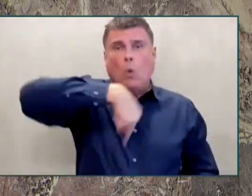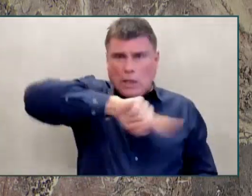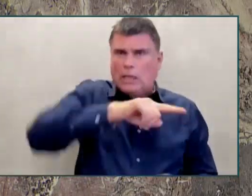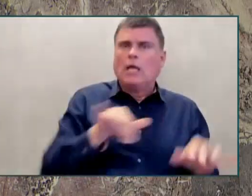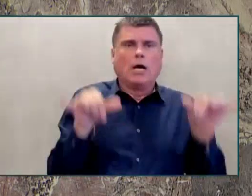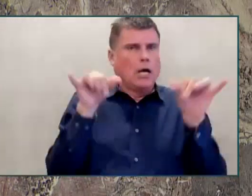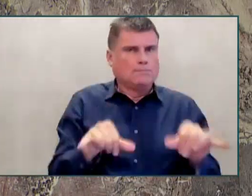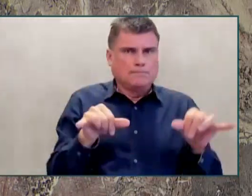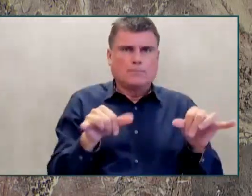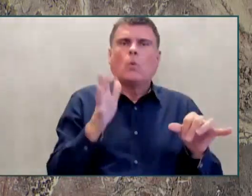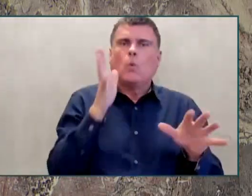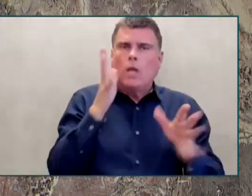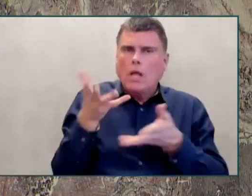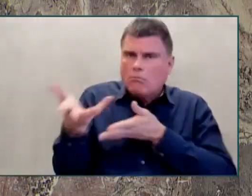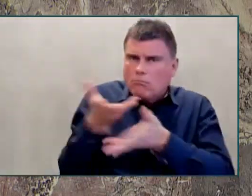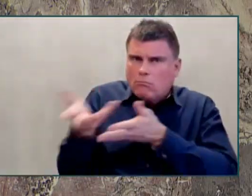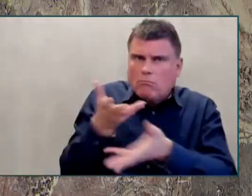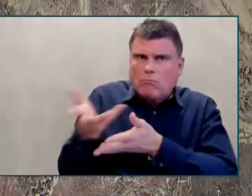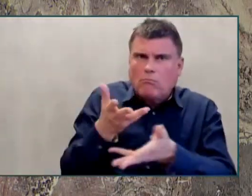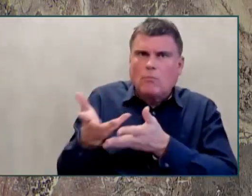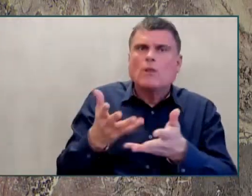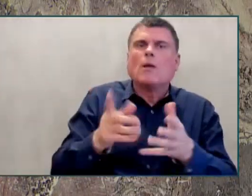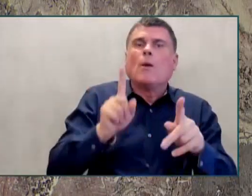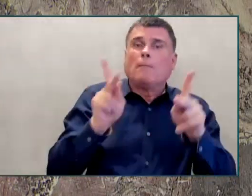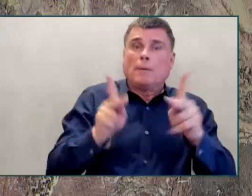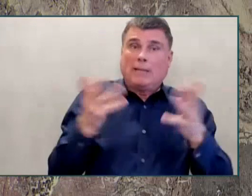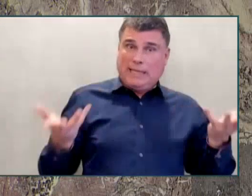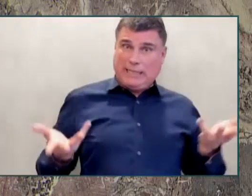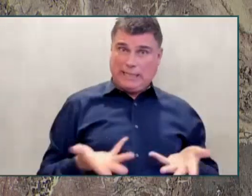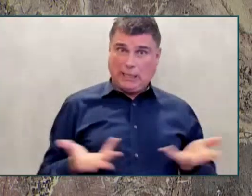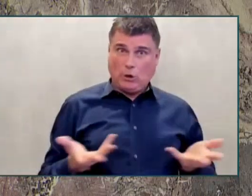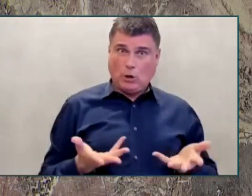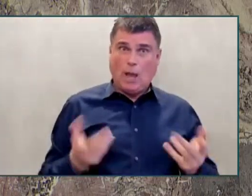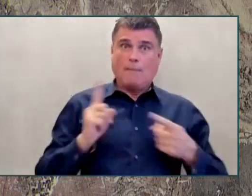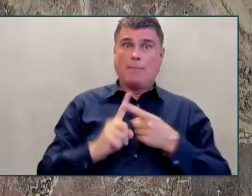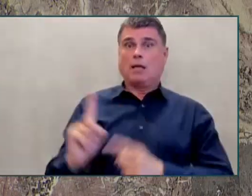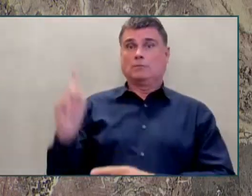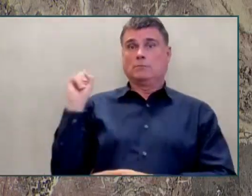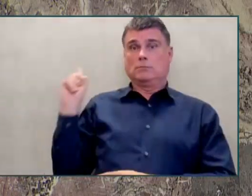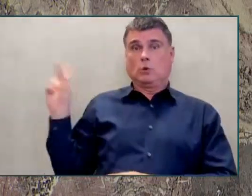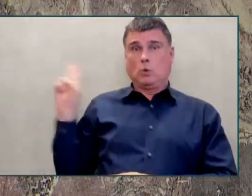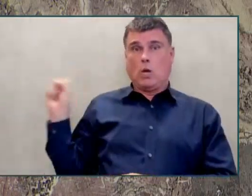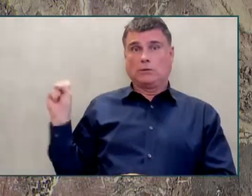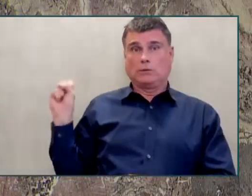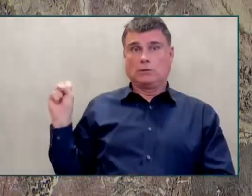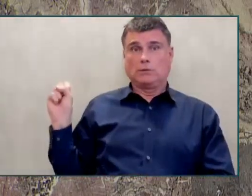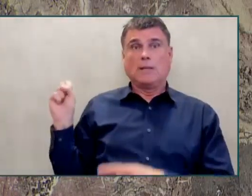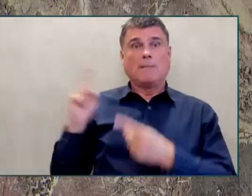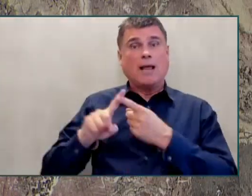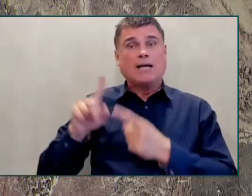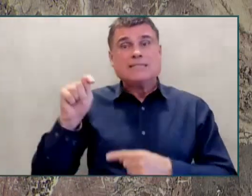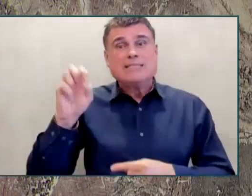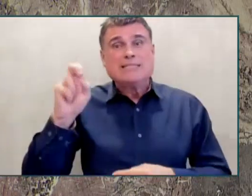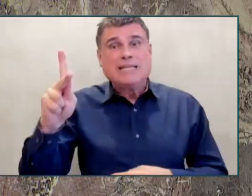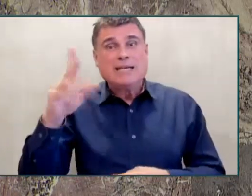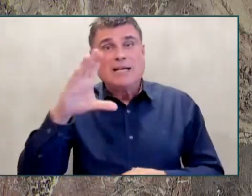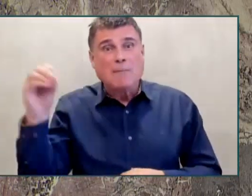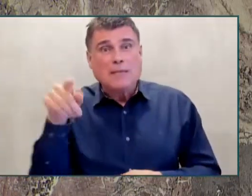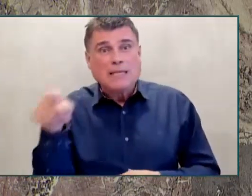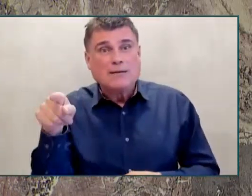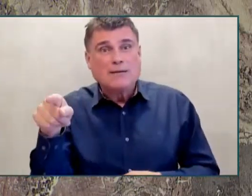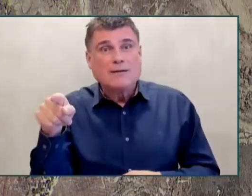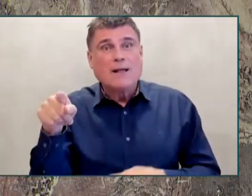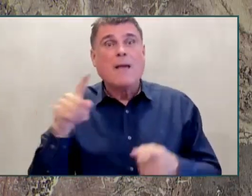border, as well as with Teck and now Elk Valley, to address water quality issues, to ensure that the rights